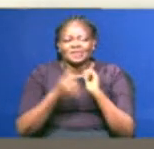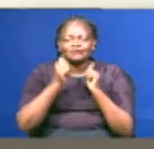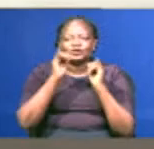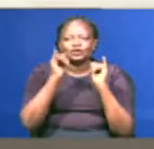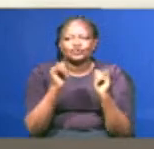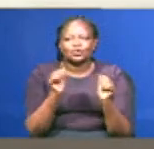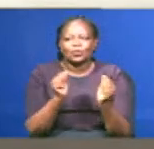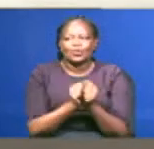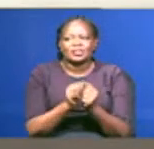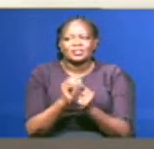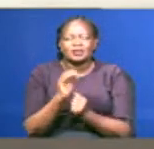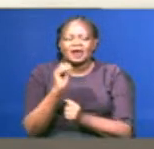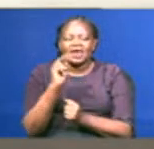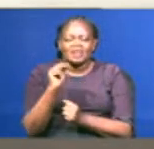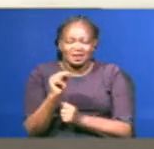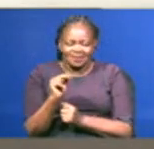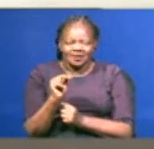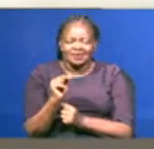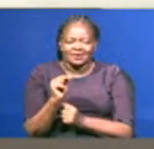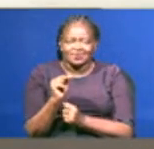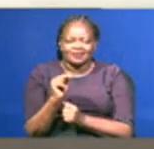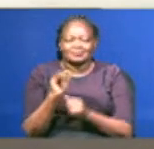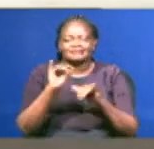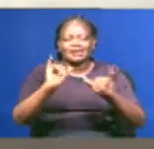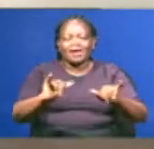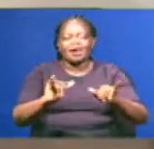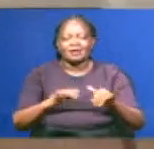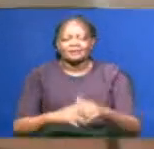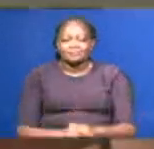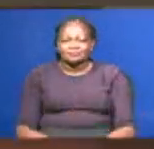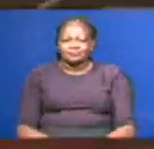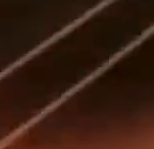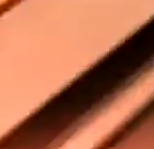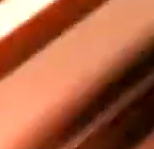with Karen Marakwet. Keep it. Stay with us.